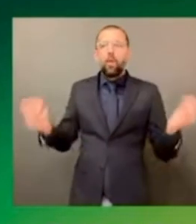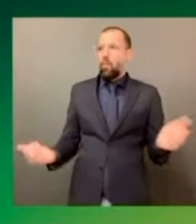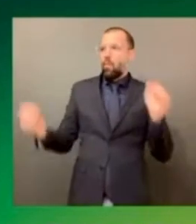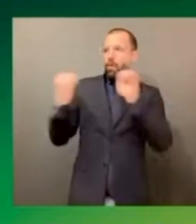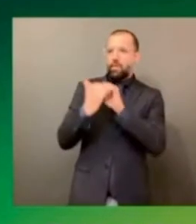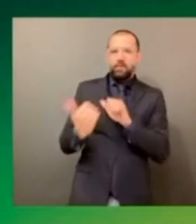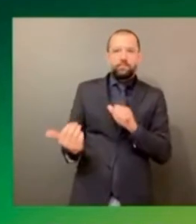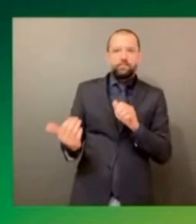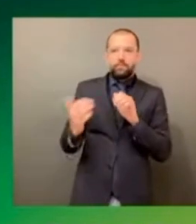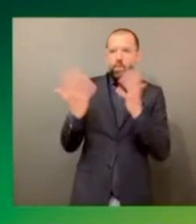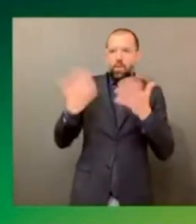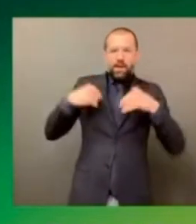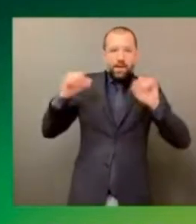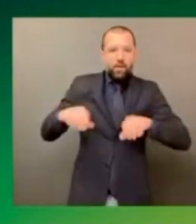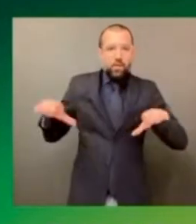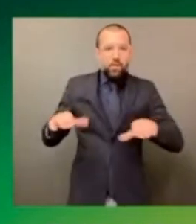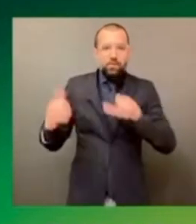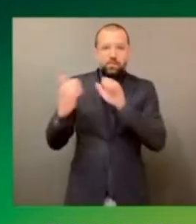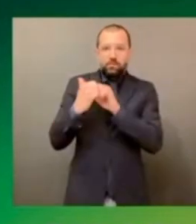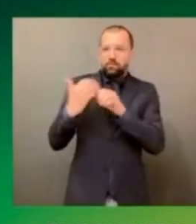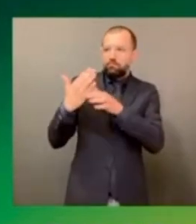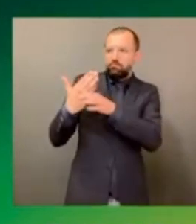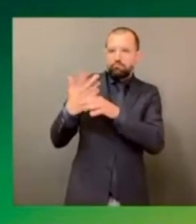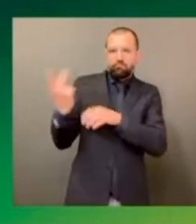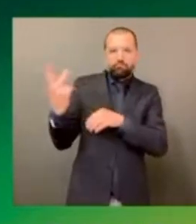African partners.